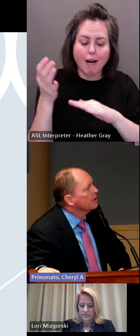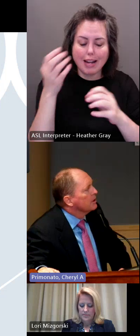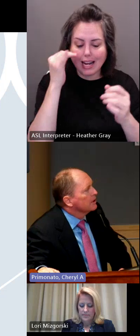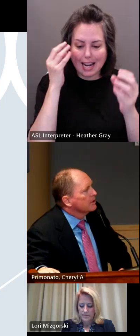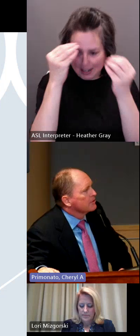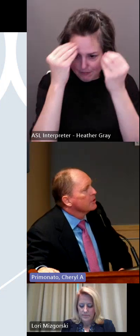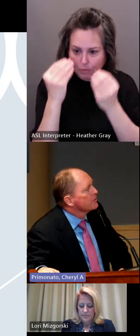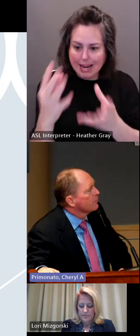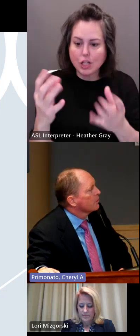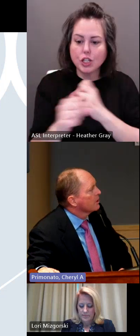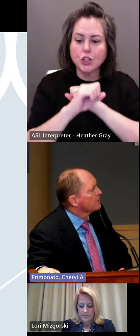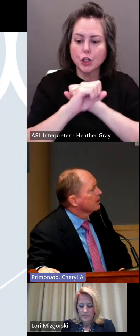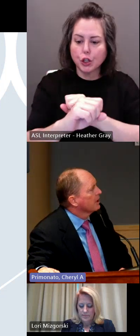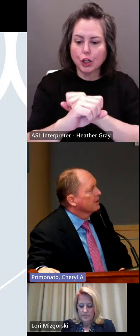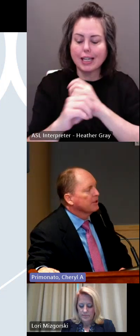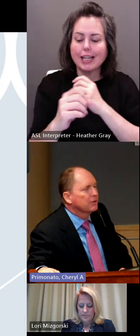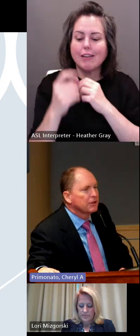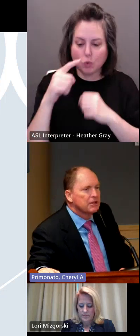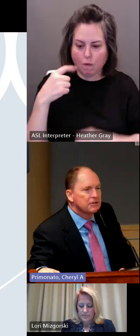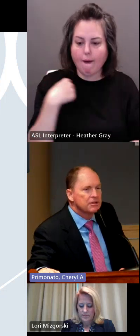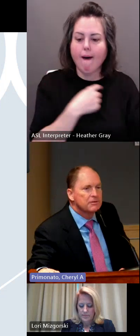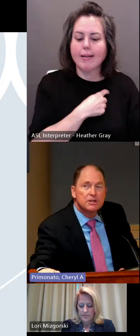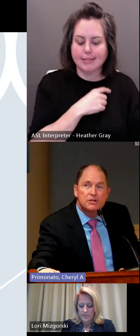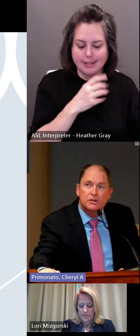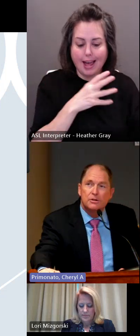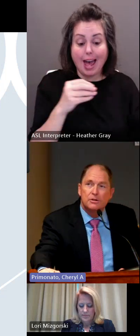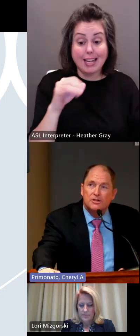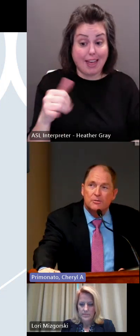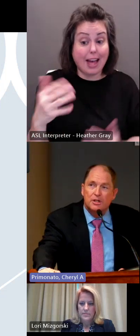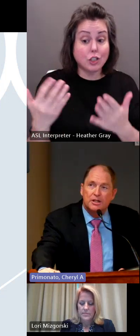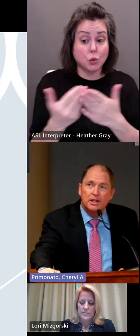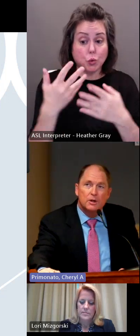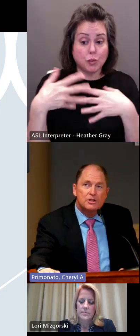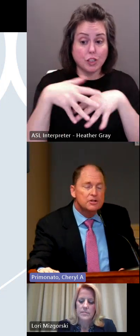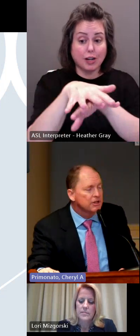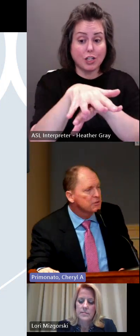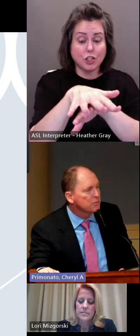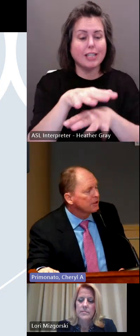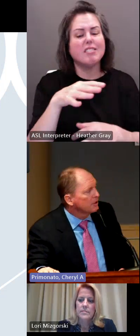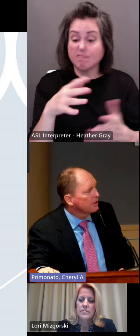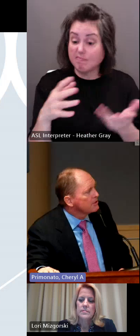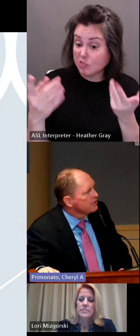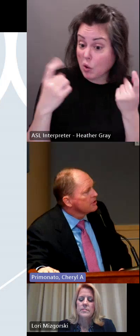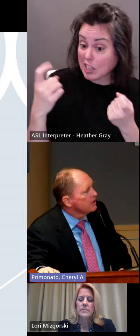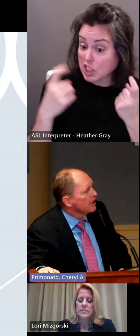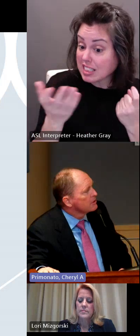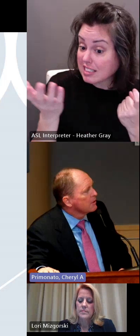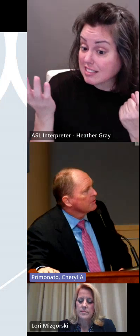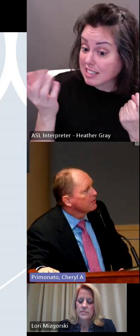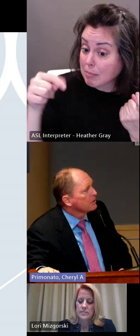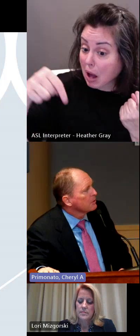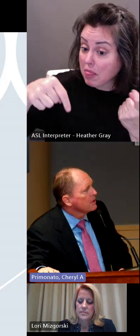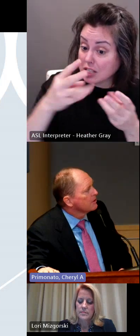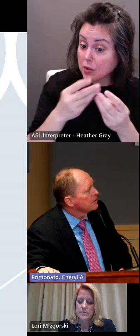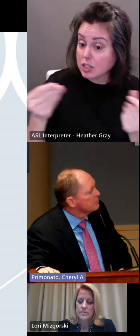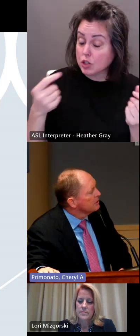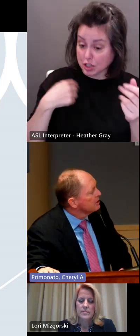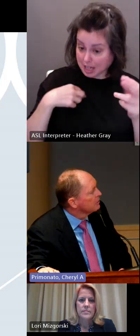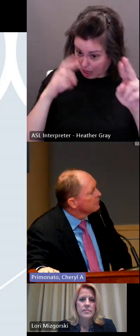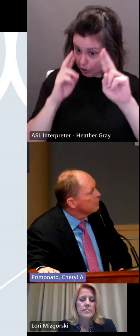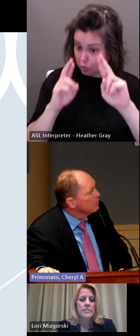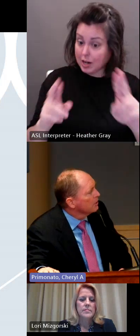security service for us at ideal integration. So subject to any questions on this particular resolution, I respectfully request